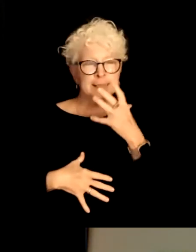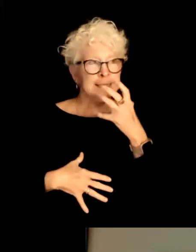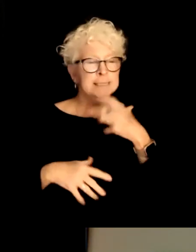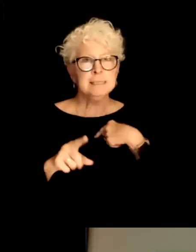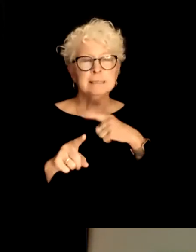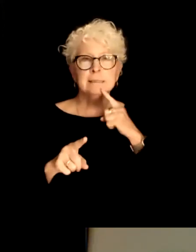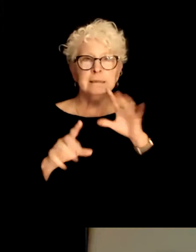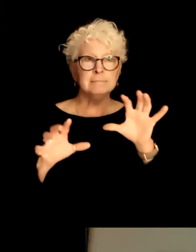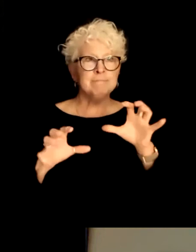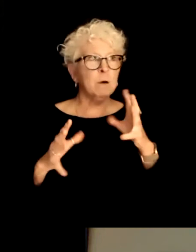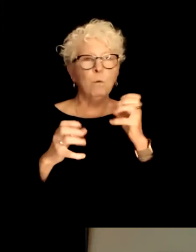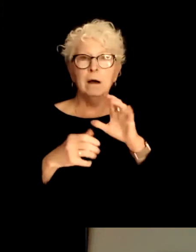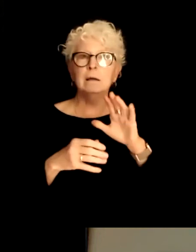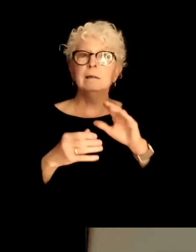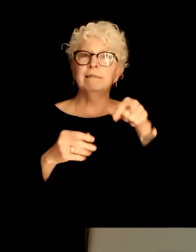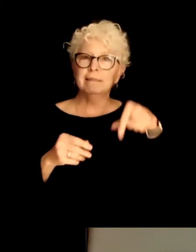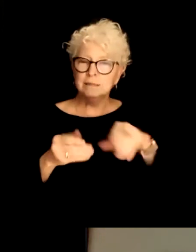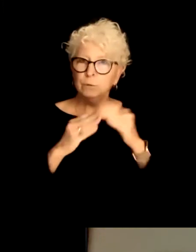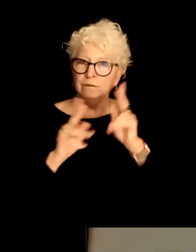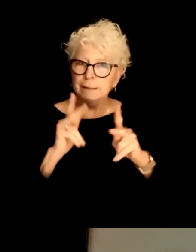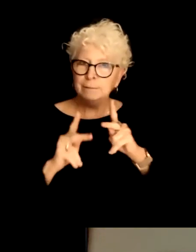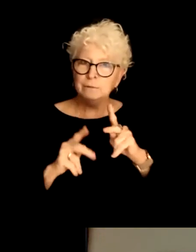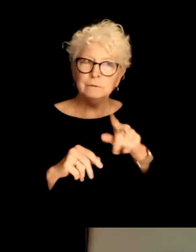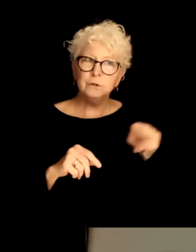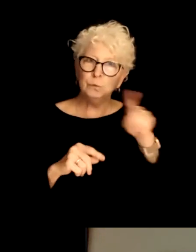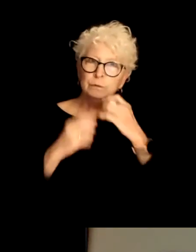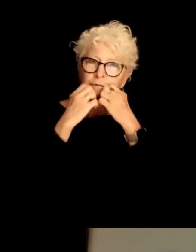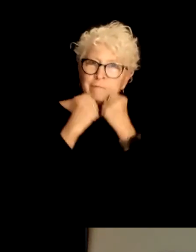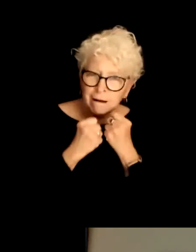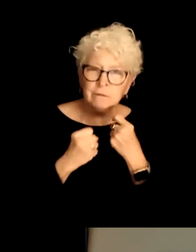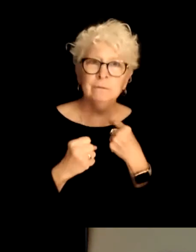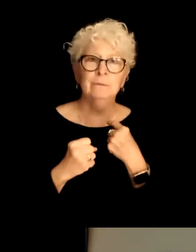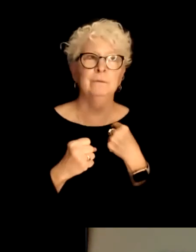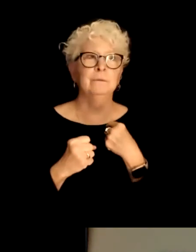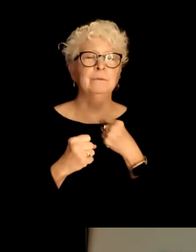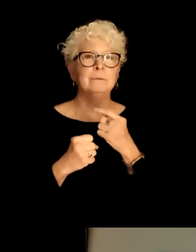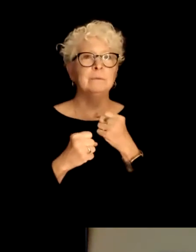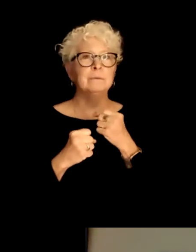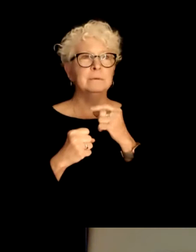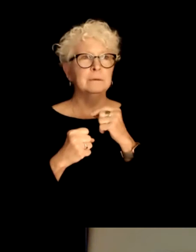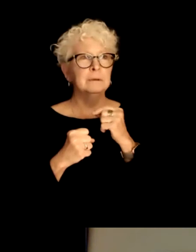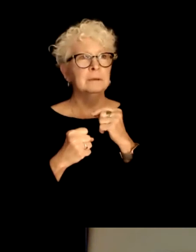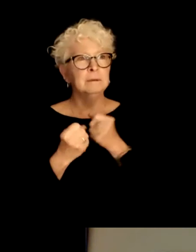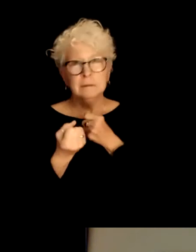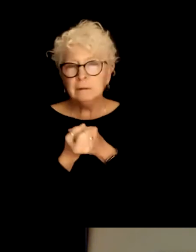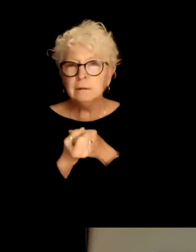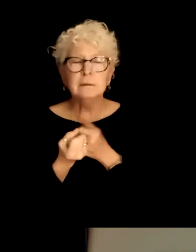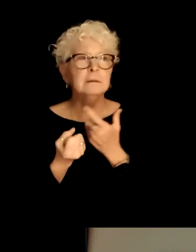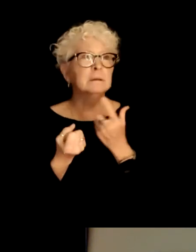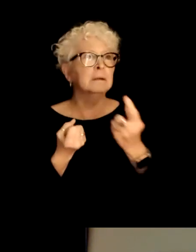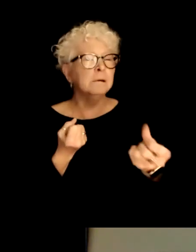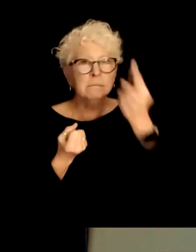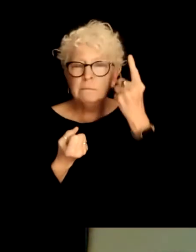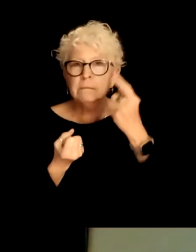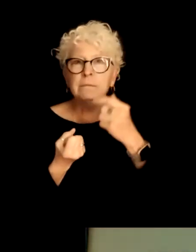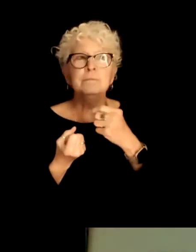recognized and valued and destigmatized and researched, so we can ultimately get the care that we all need and deserve. And I think